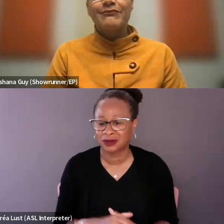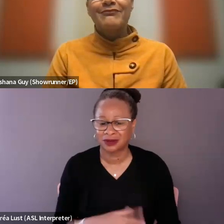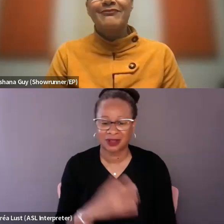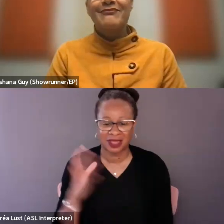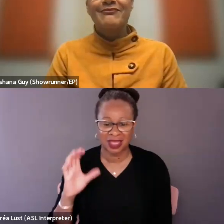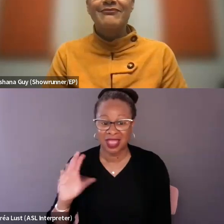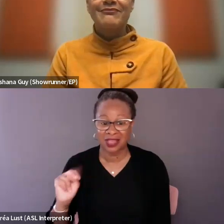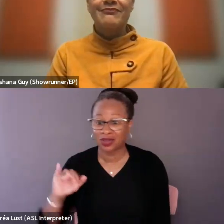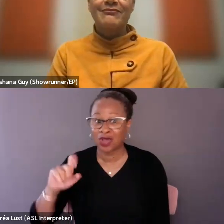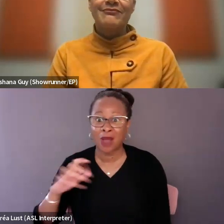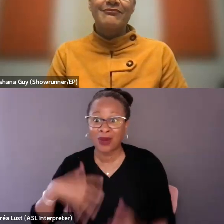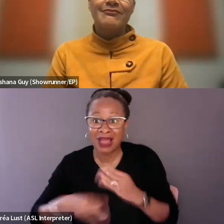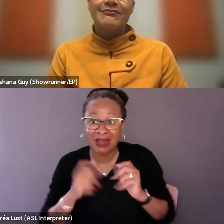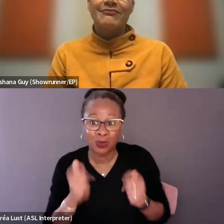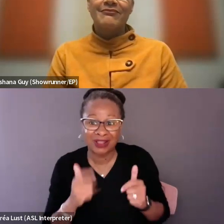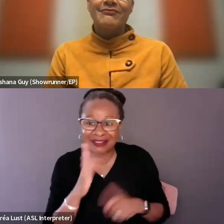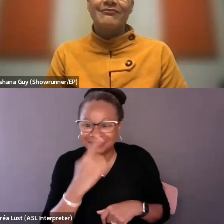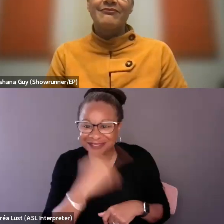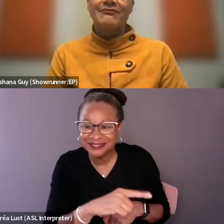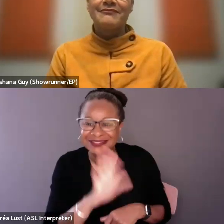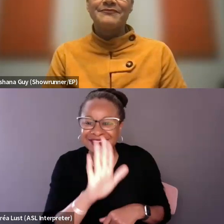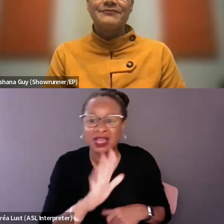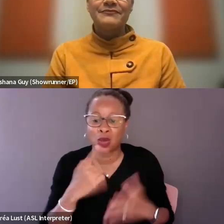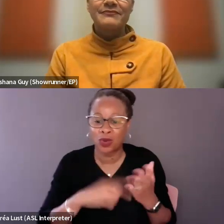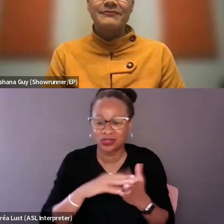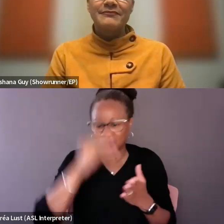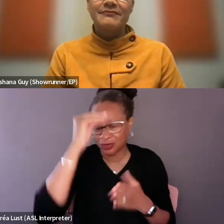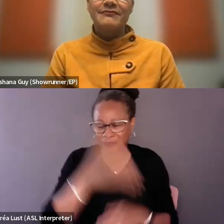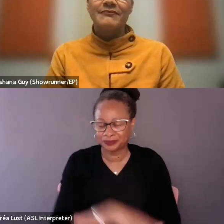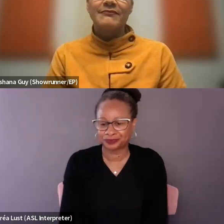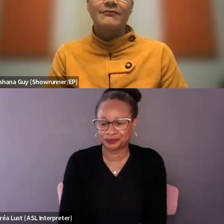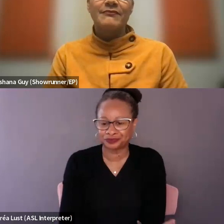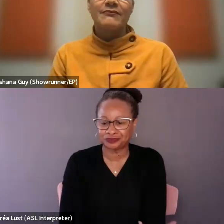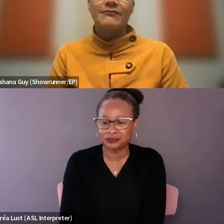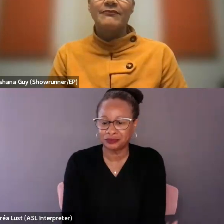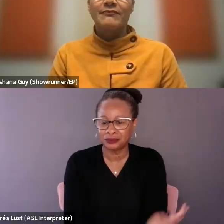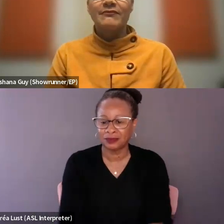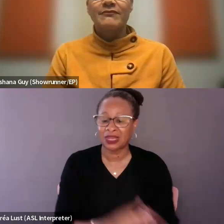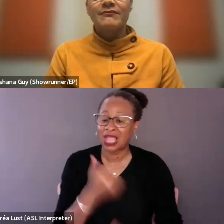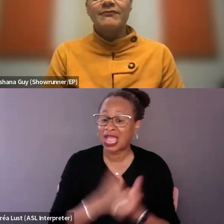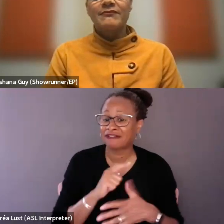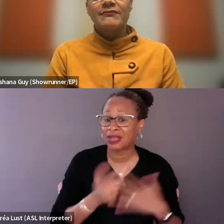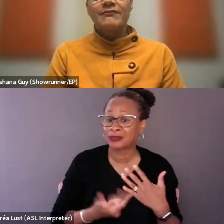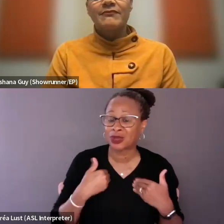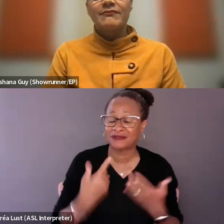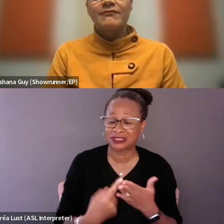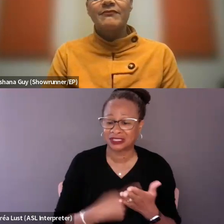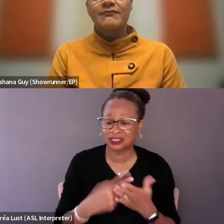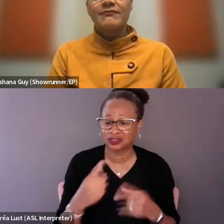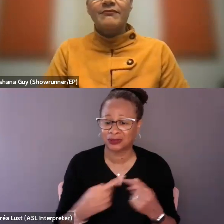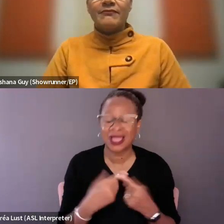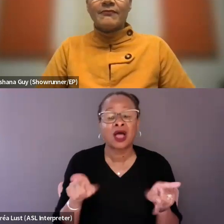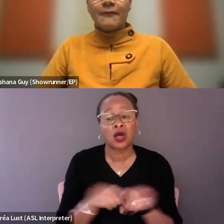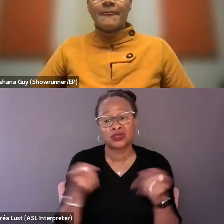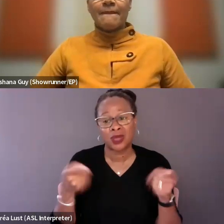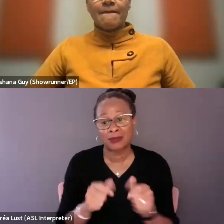add, Angelique, quickly, you know, what you learn. So every episode we're having discussions about, and this also happened with the